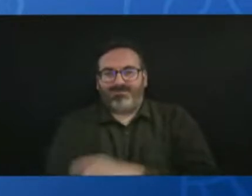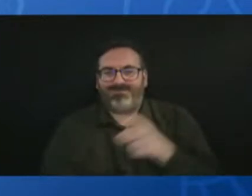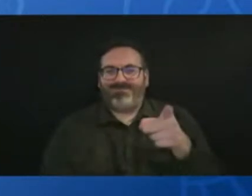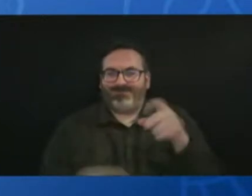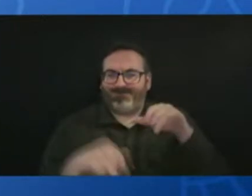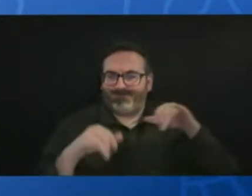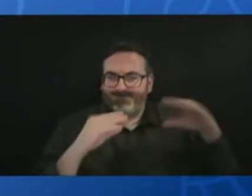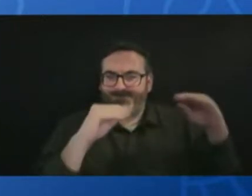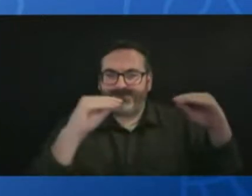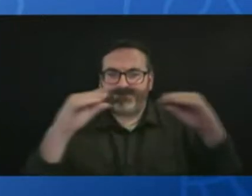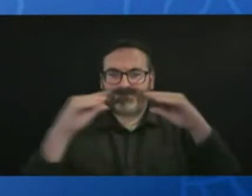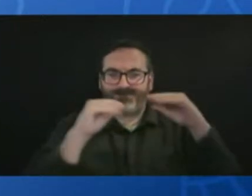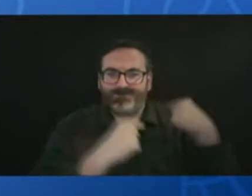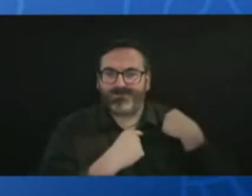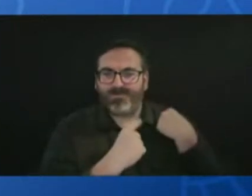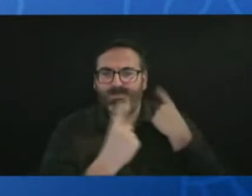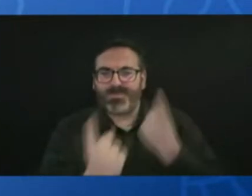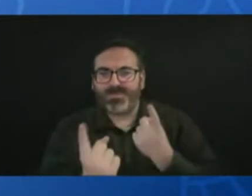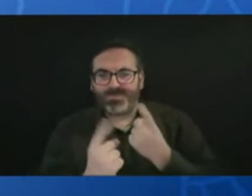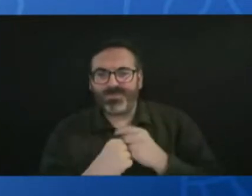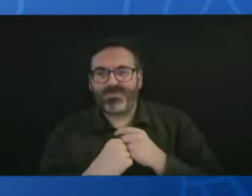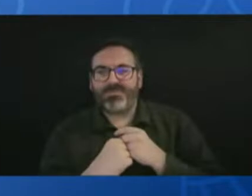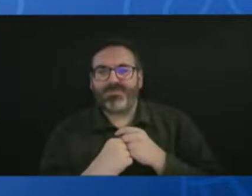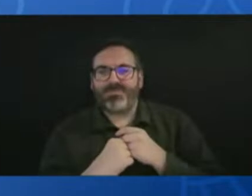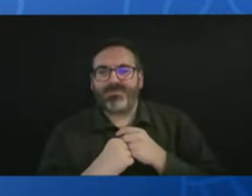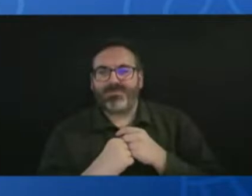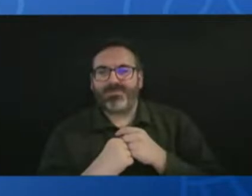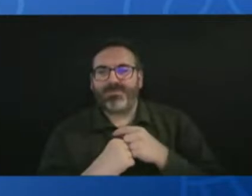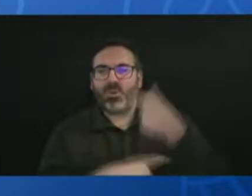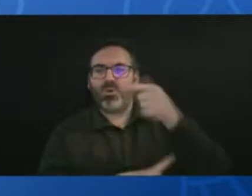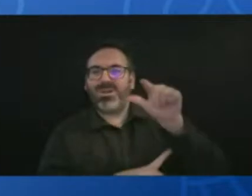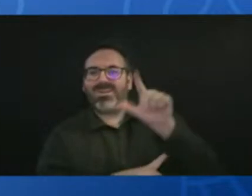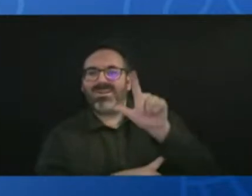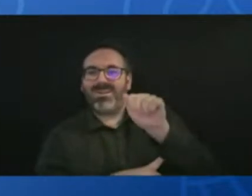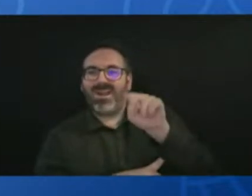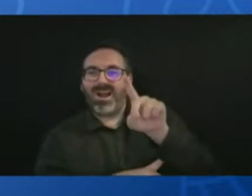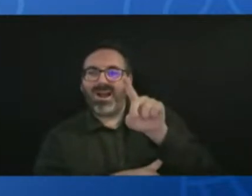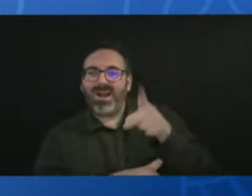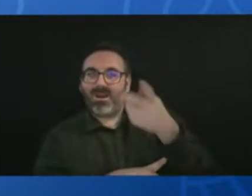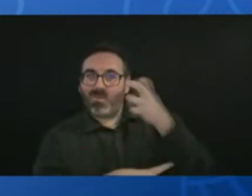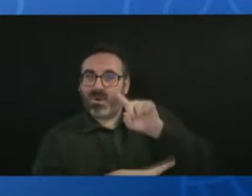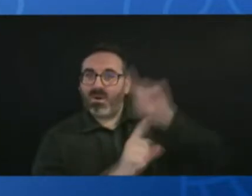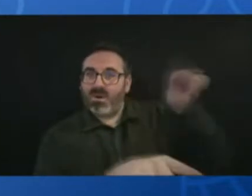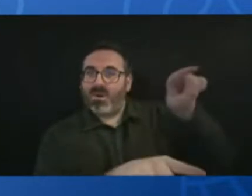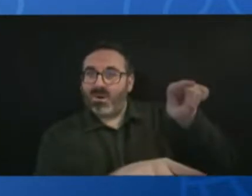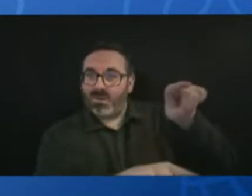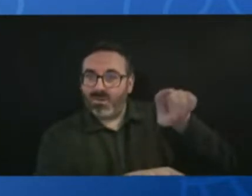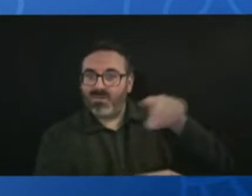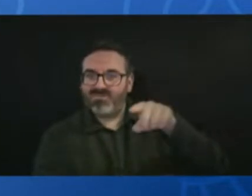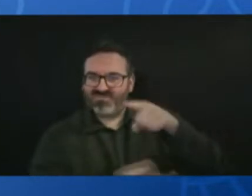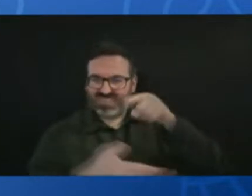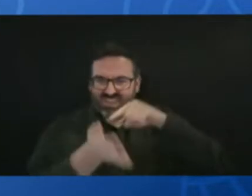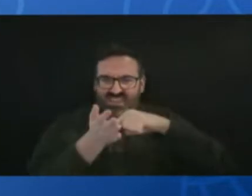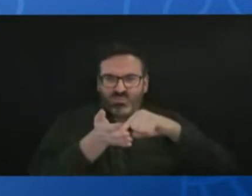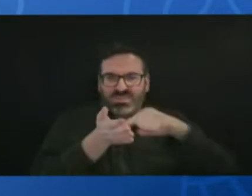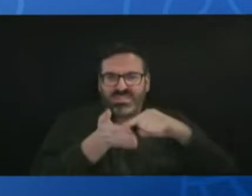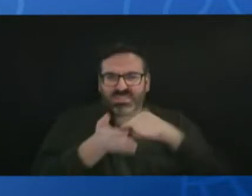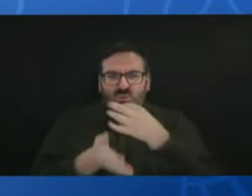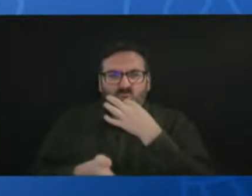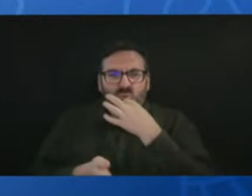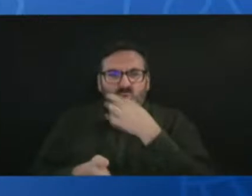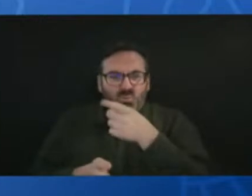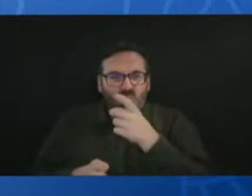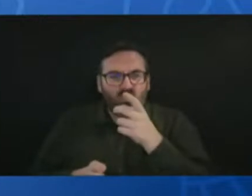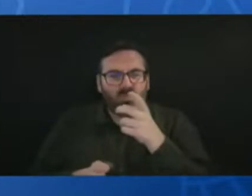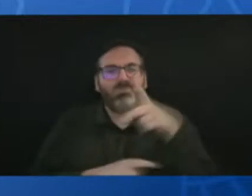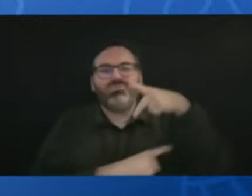to Greenland later this week. Greenland's prime minister called the visit a sign of American aggression and said that we're now at a level where it can in no way be